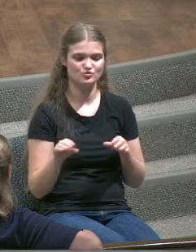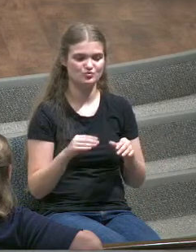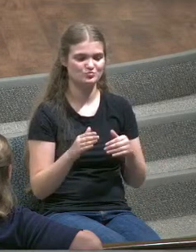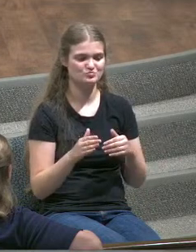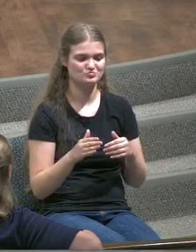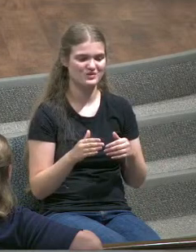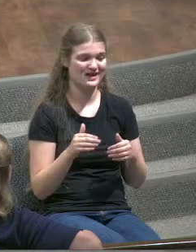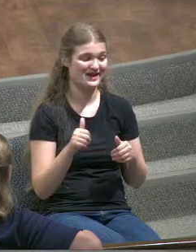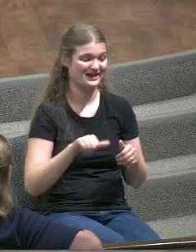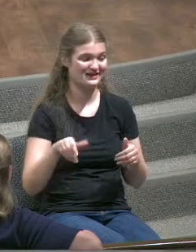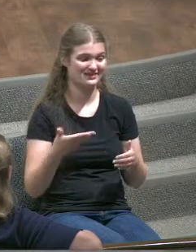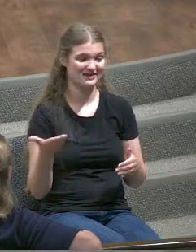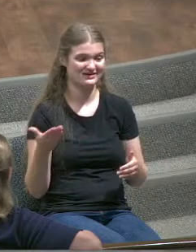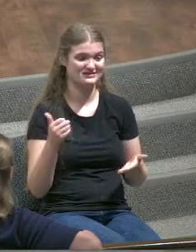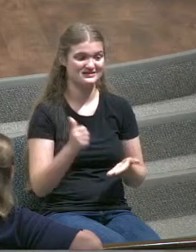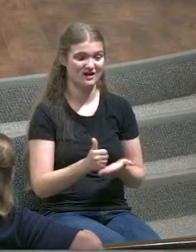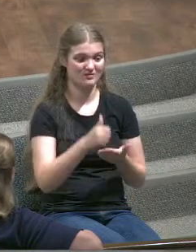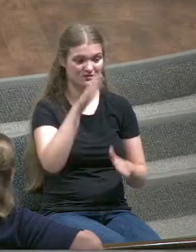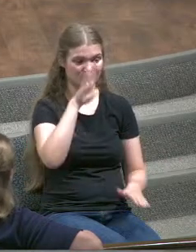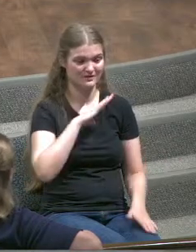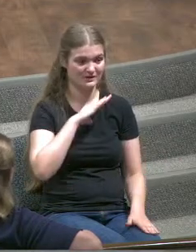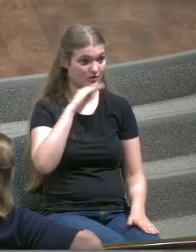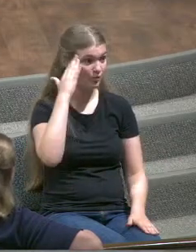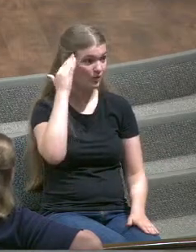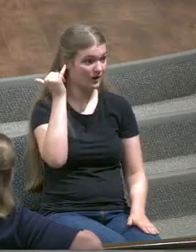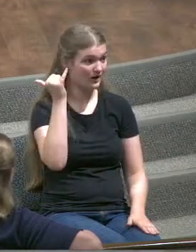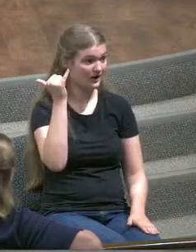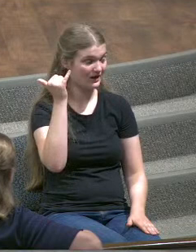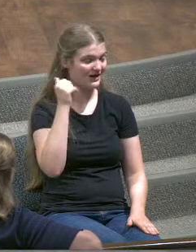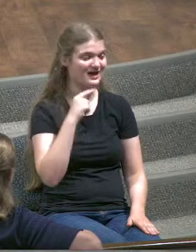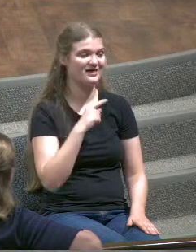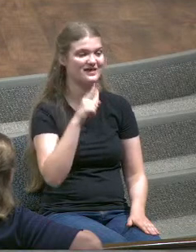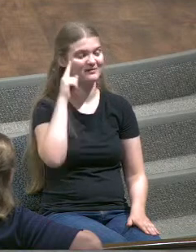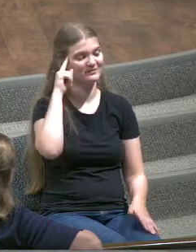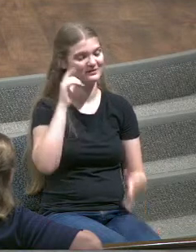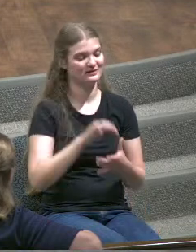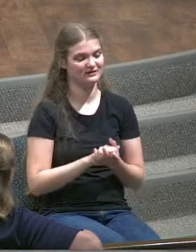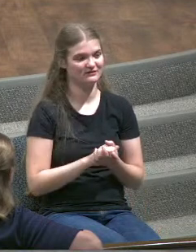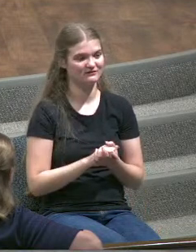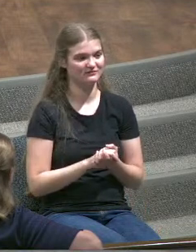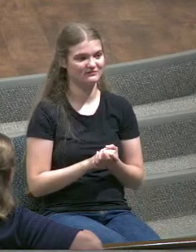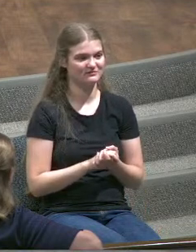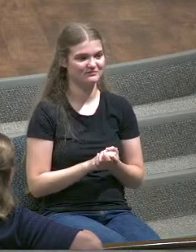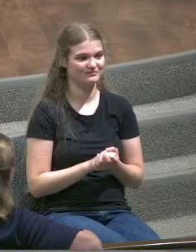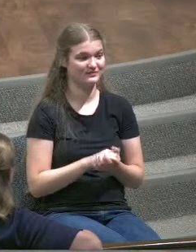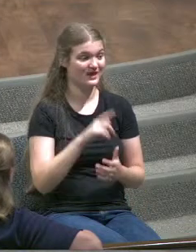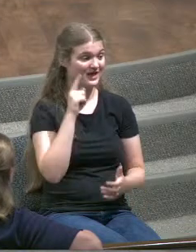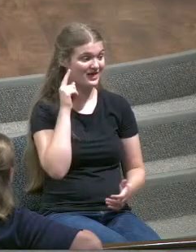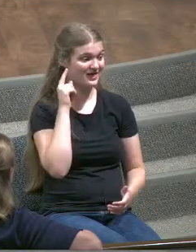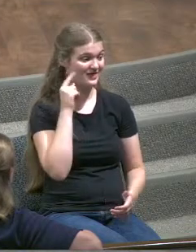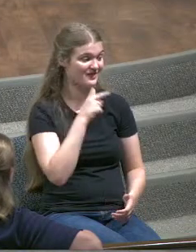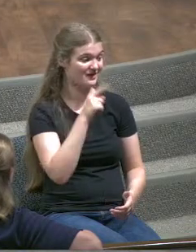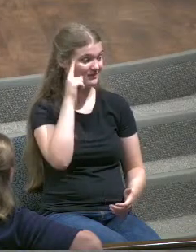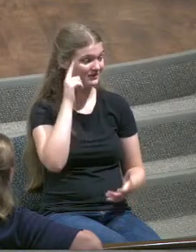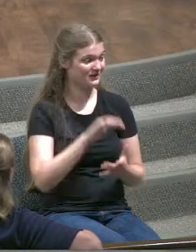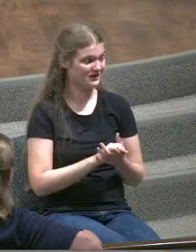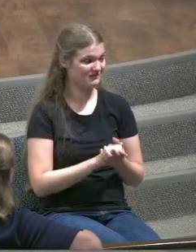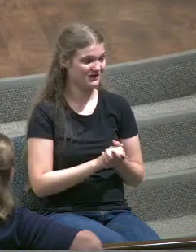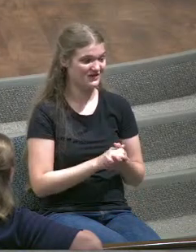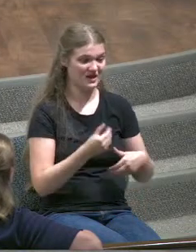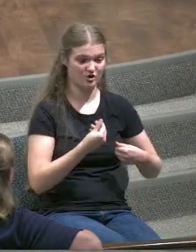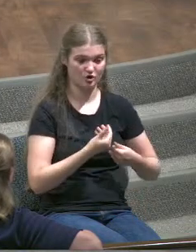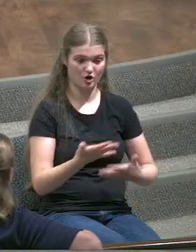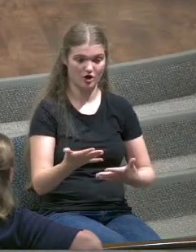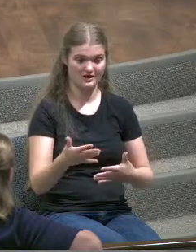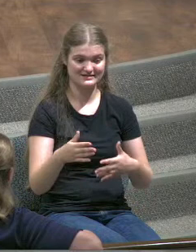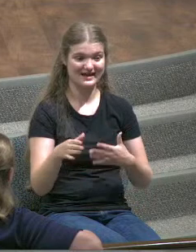Jesus. Why were they willing to do that? Because they believed. They believed, and it drove their actions. It drove their actions.